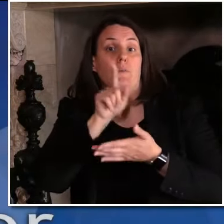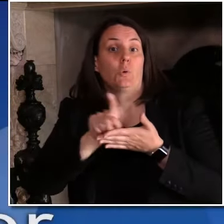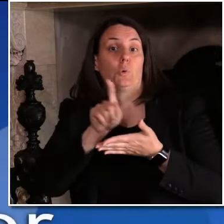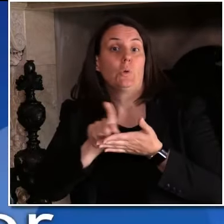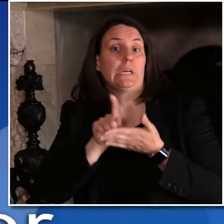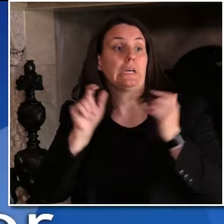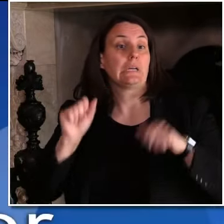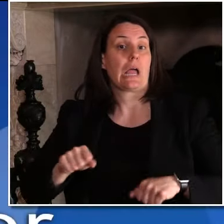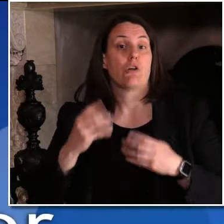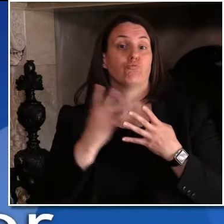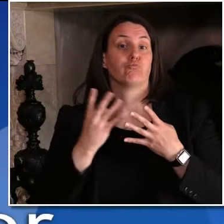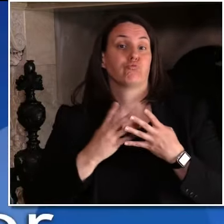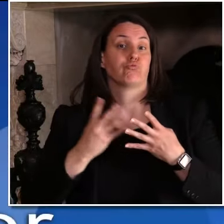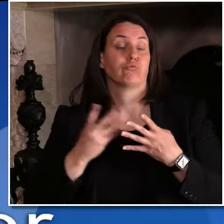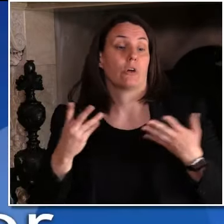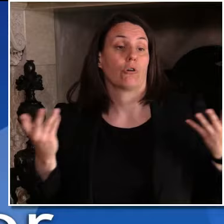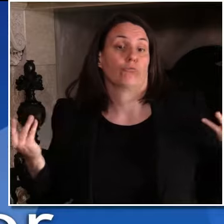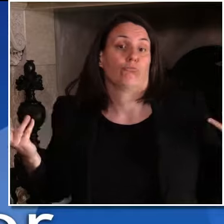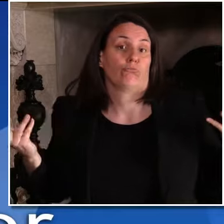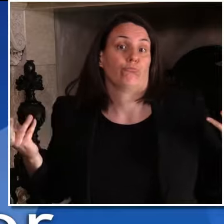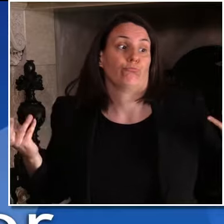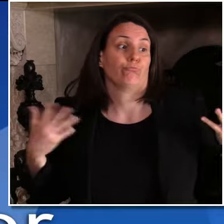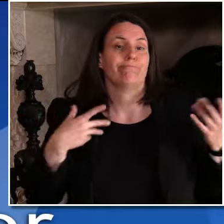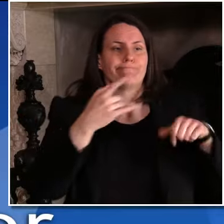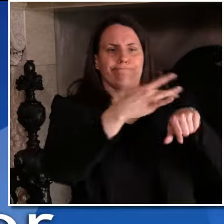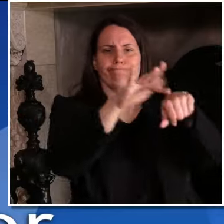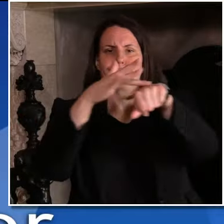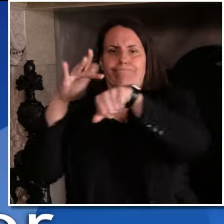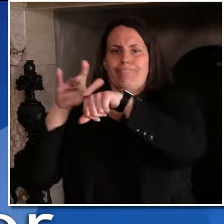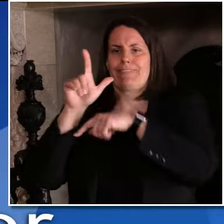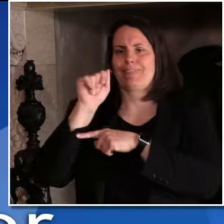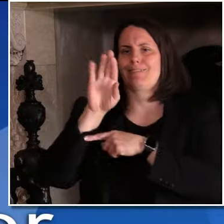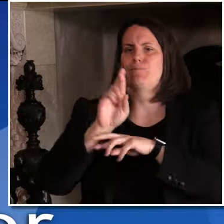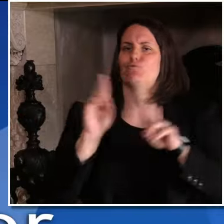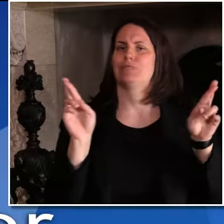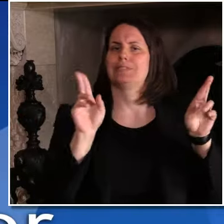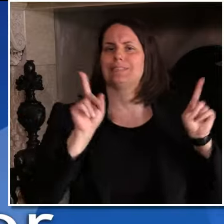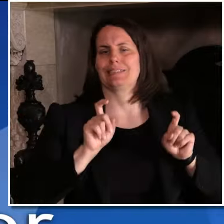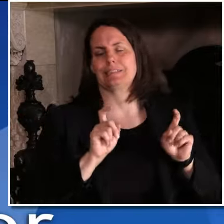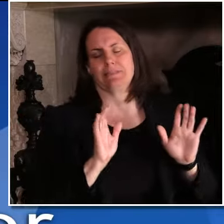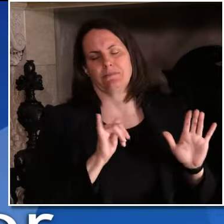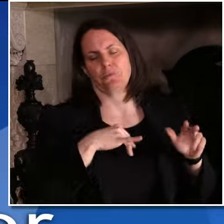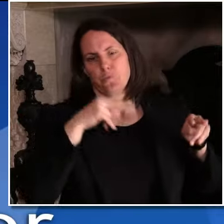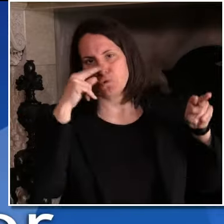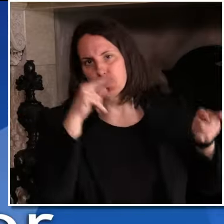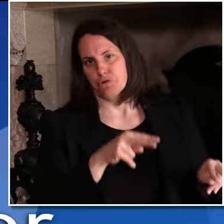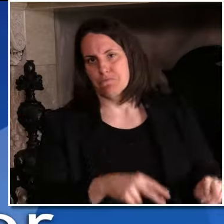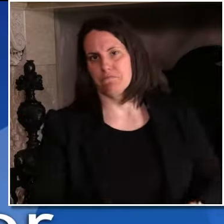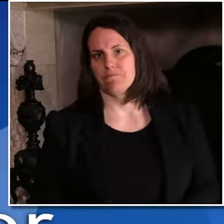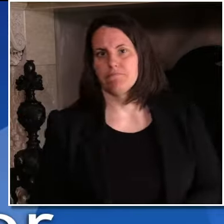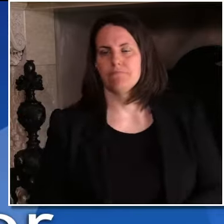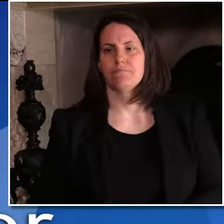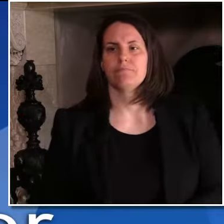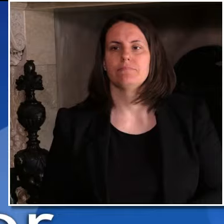that was WISC who came on, WISC TV in Madison.